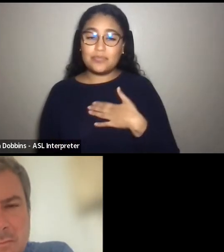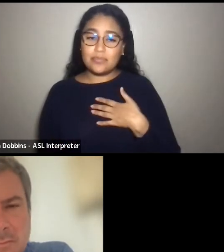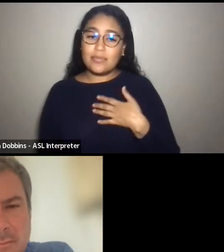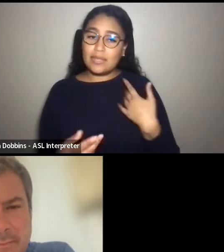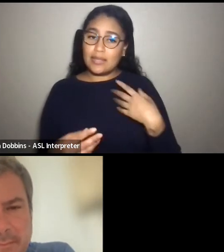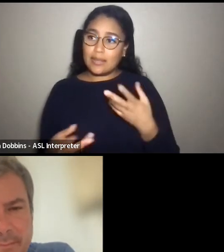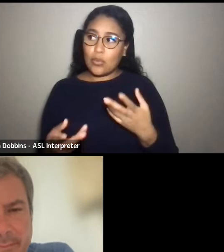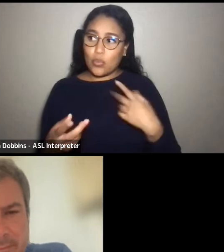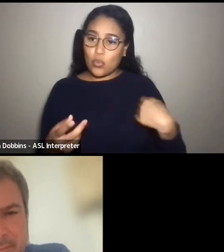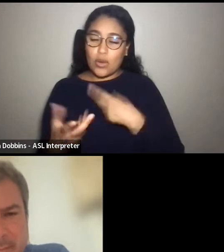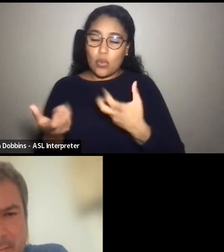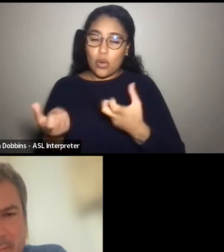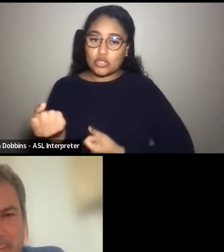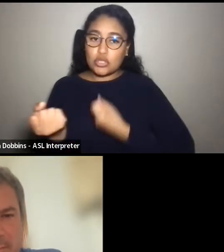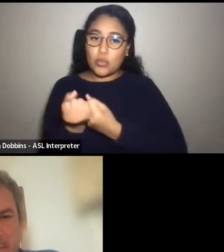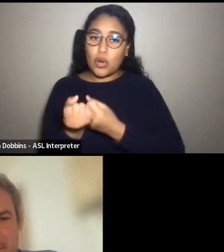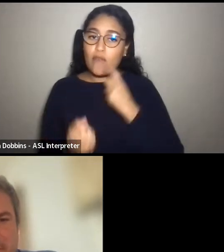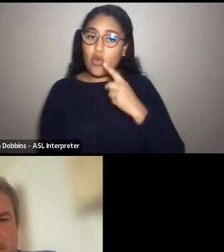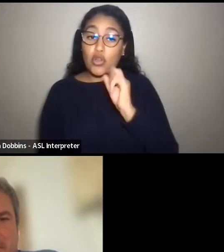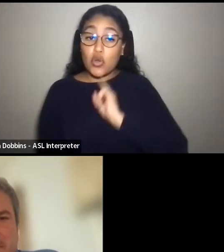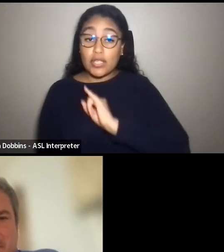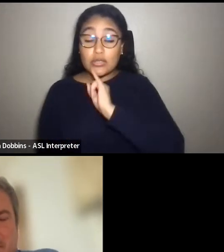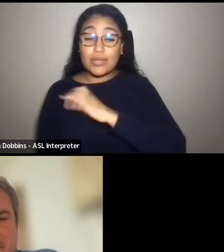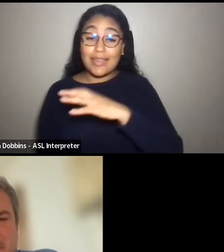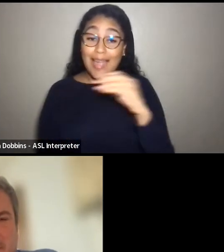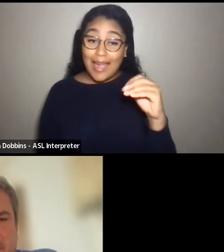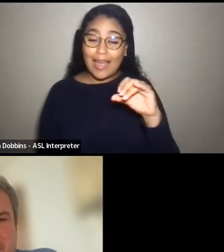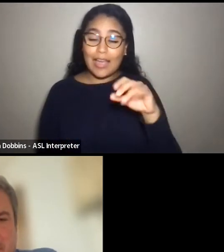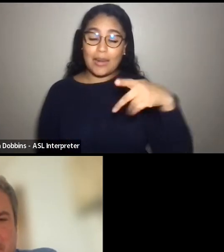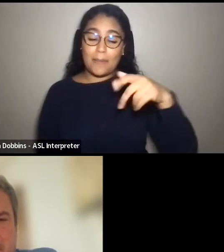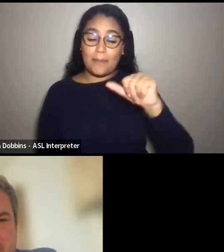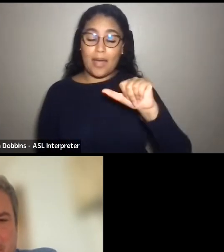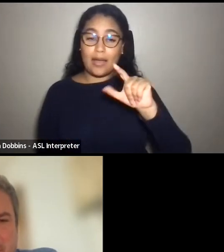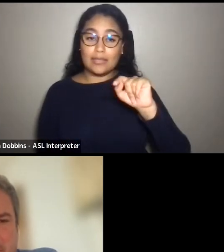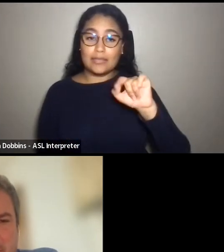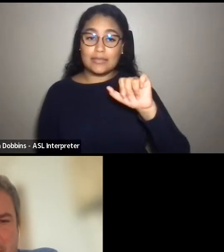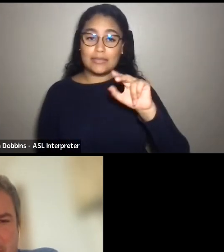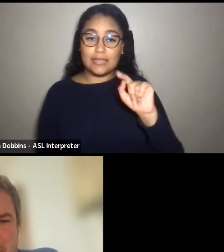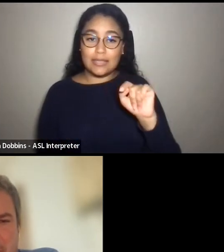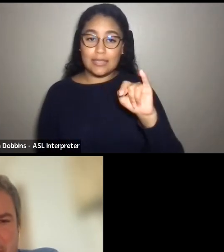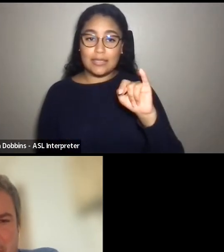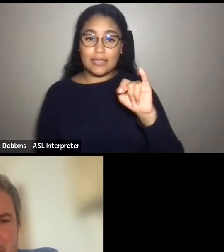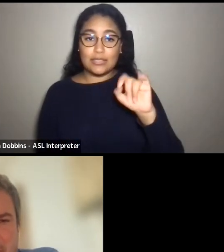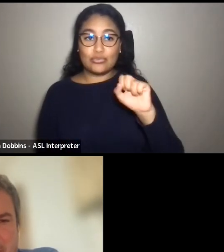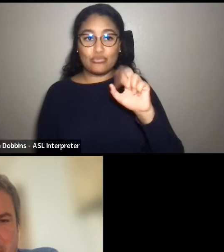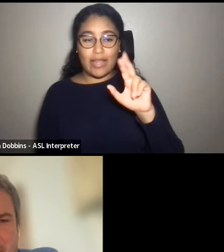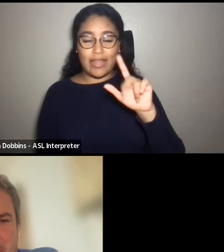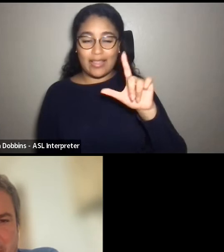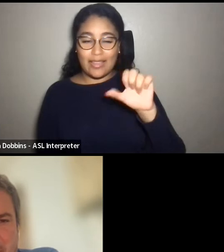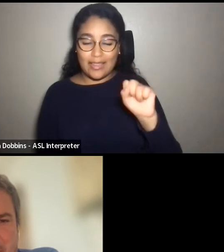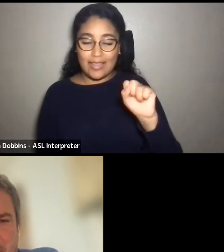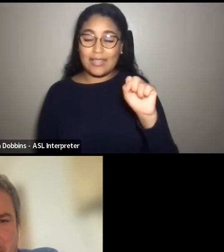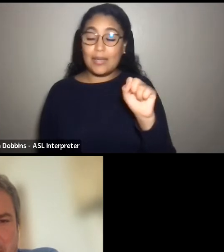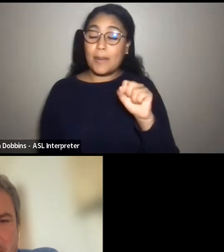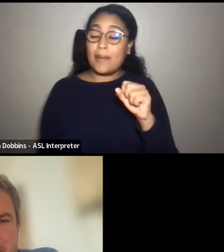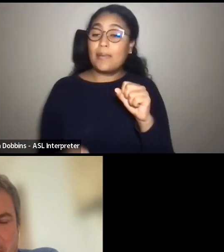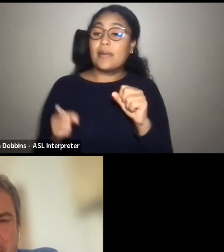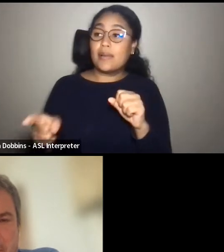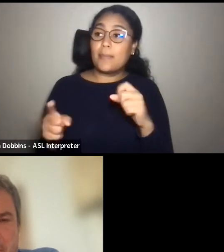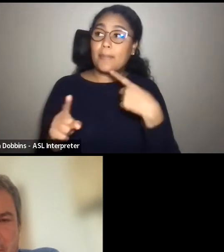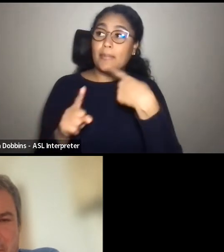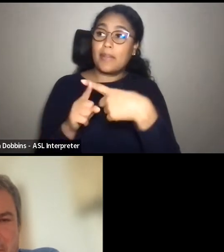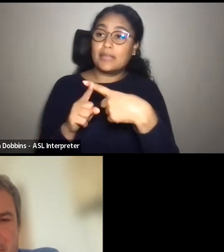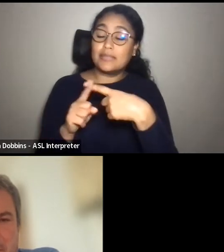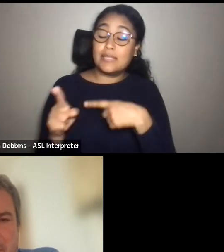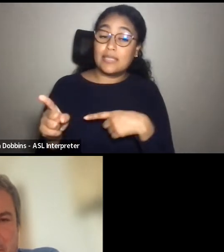support for your Israeli and Jewish students by using clear and accurate language to describe the terrorist attacks and the risk to our